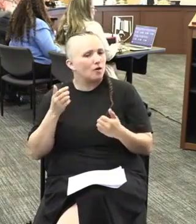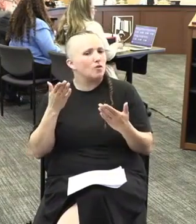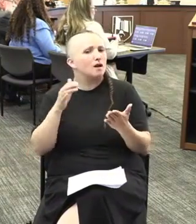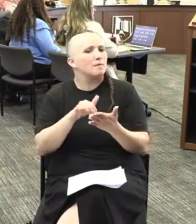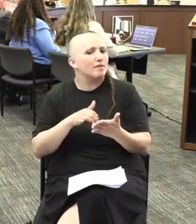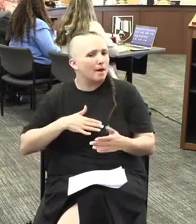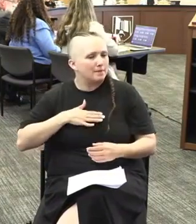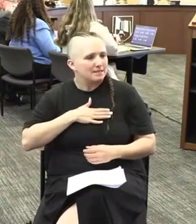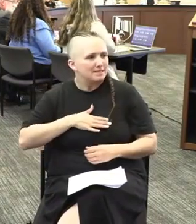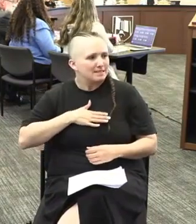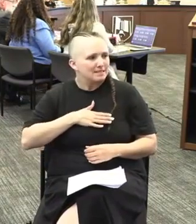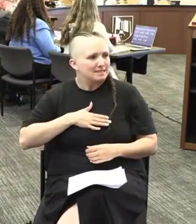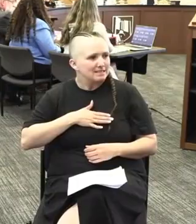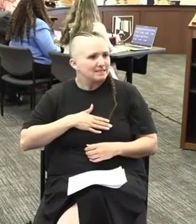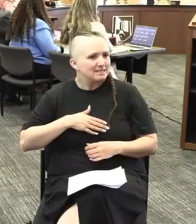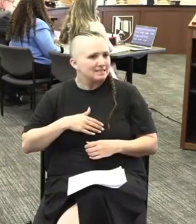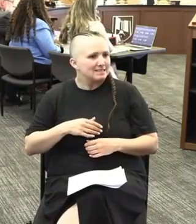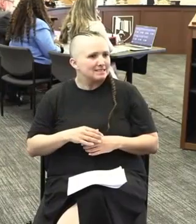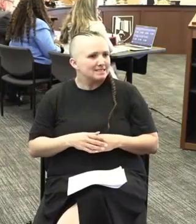please.